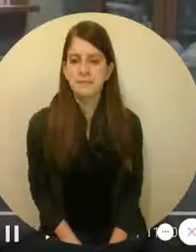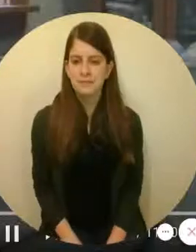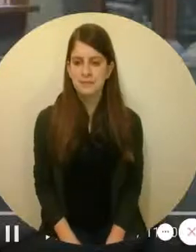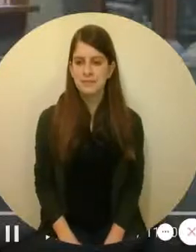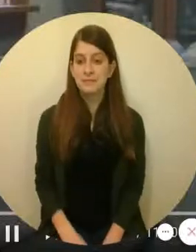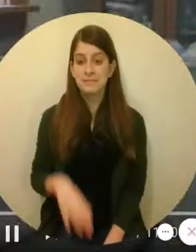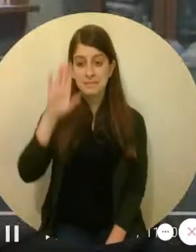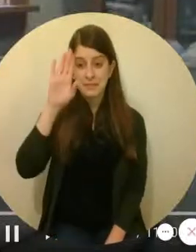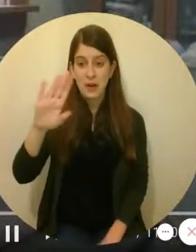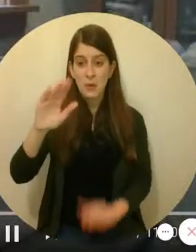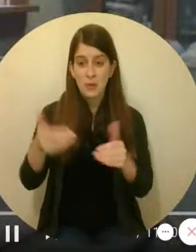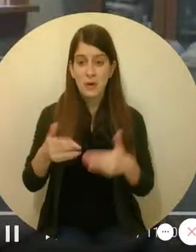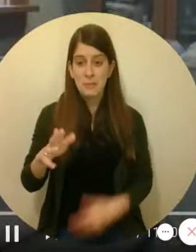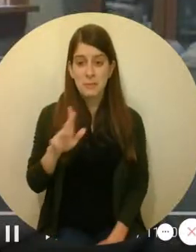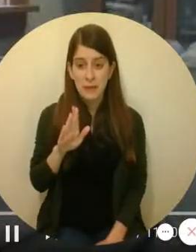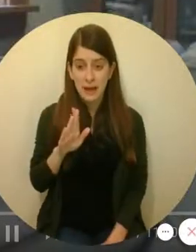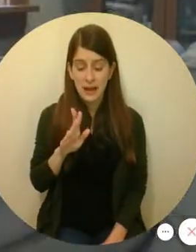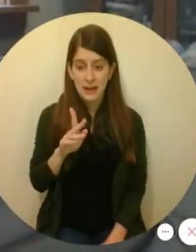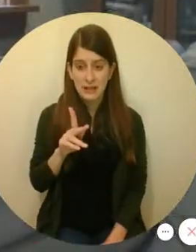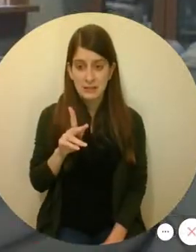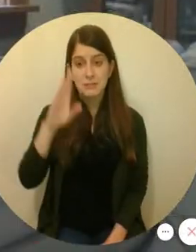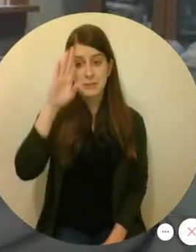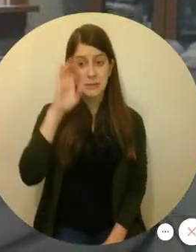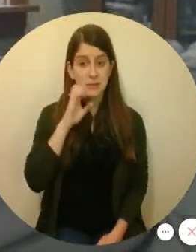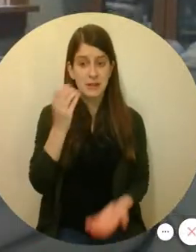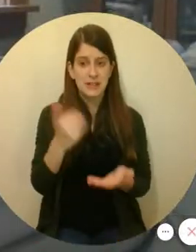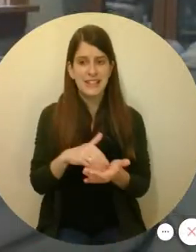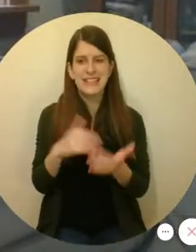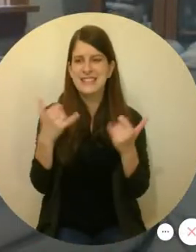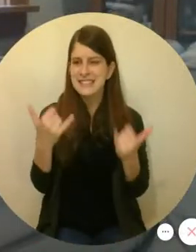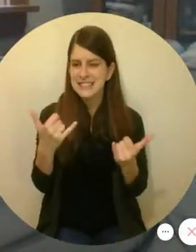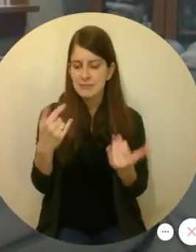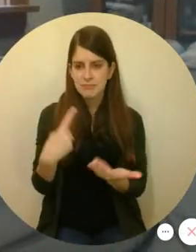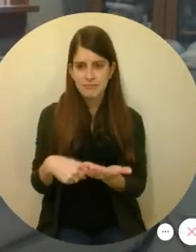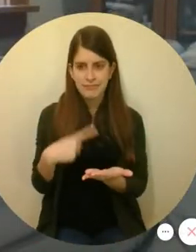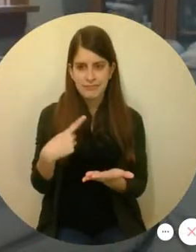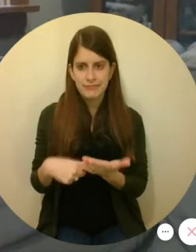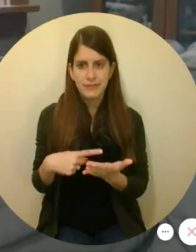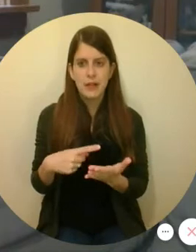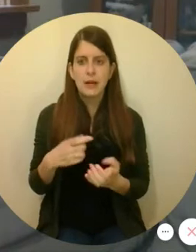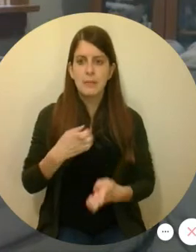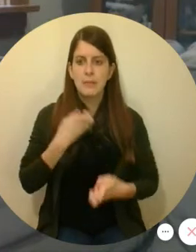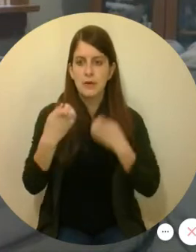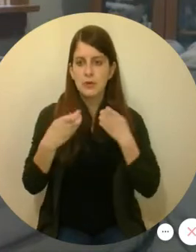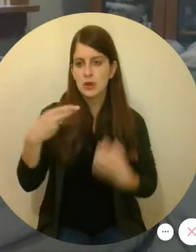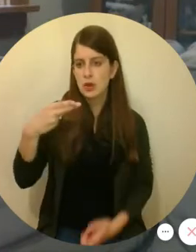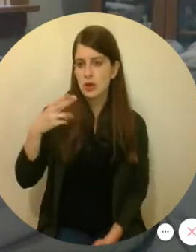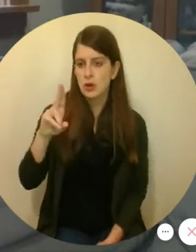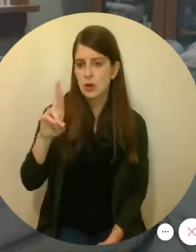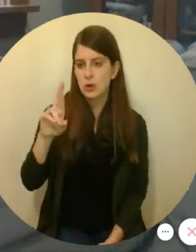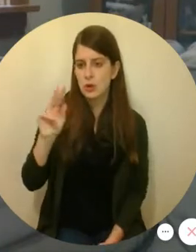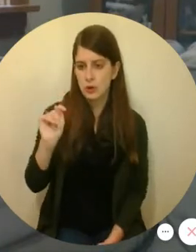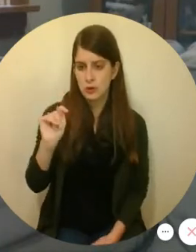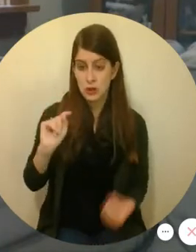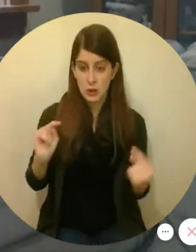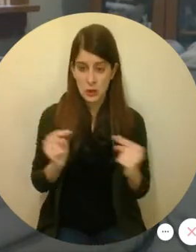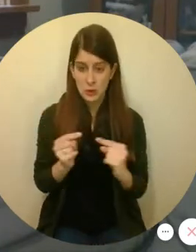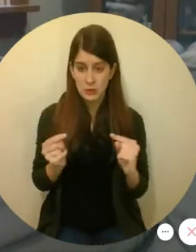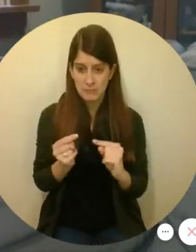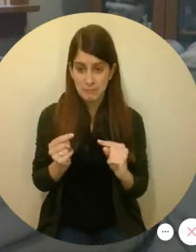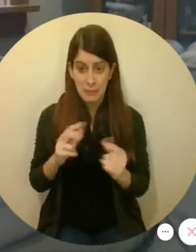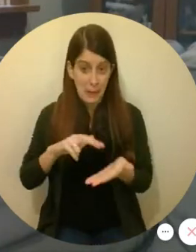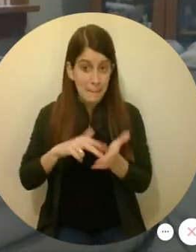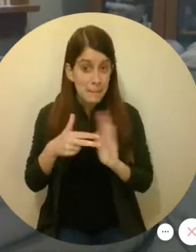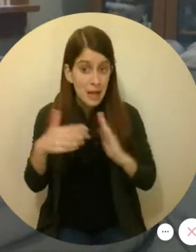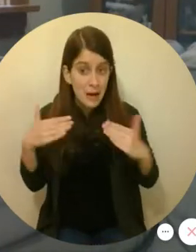Back, it's Miss Birgit again, and today we are going to be talking about the emotion of feeling hurt. Now, feeling hurt, by that